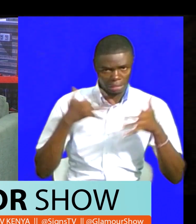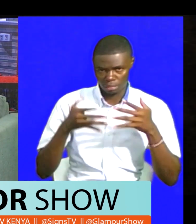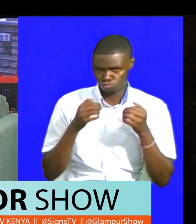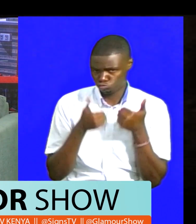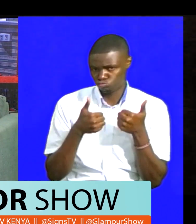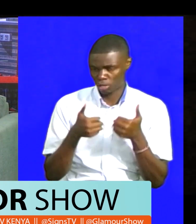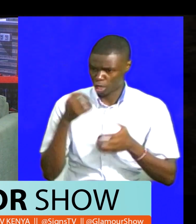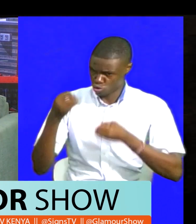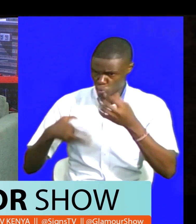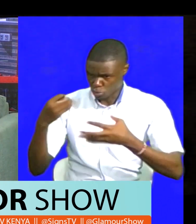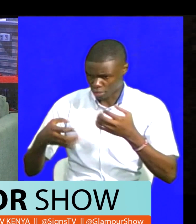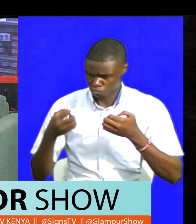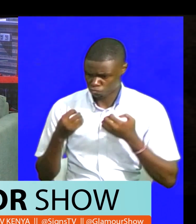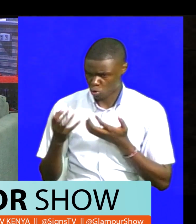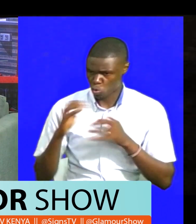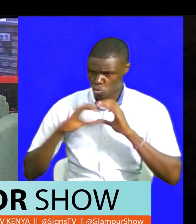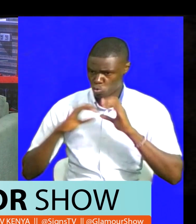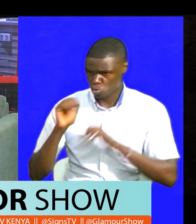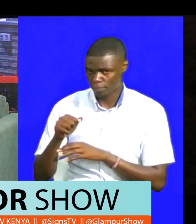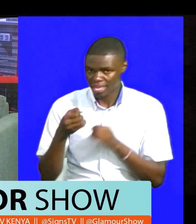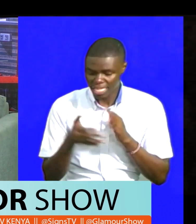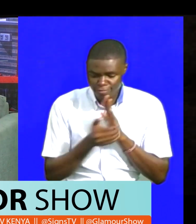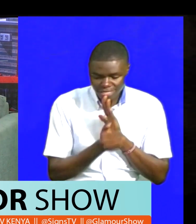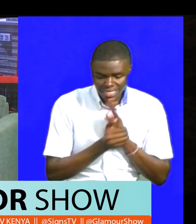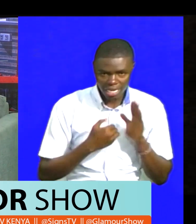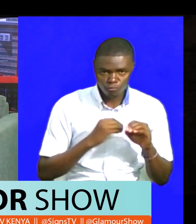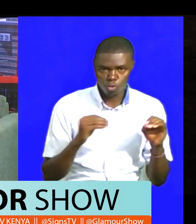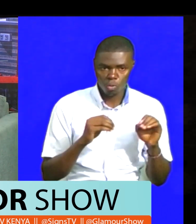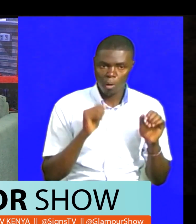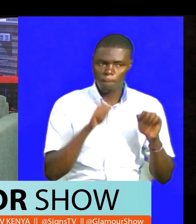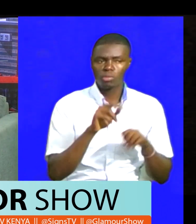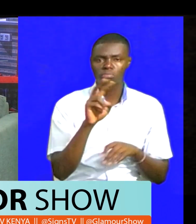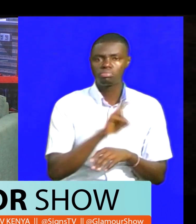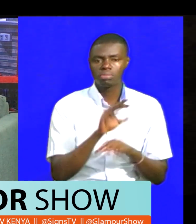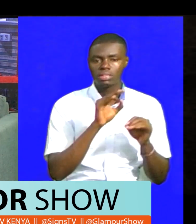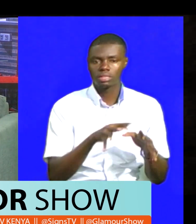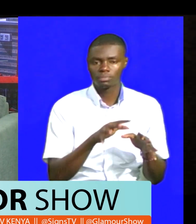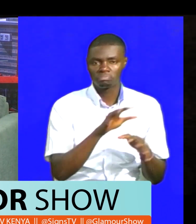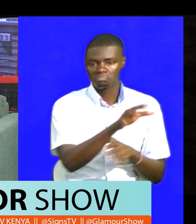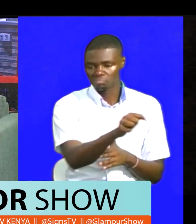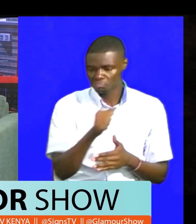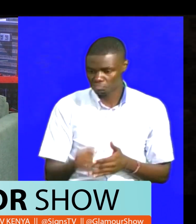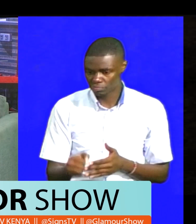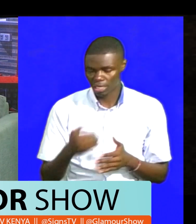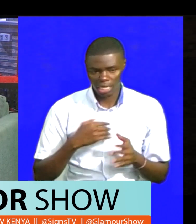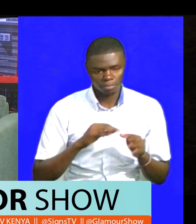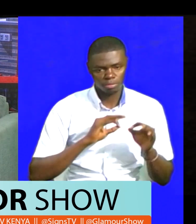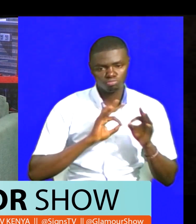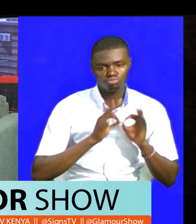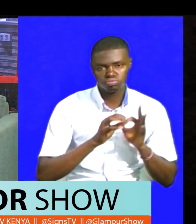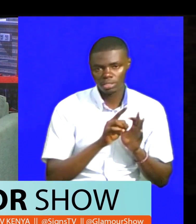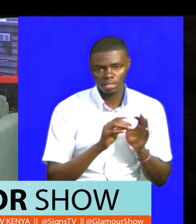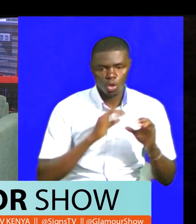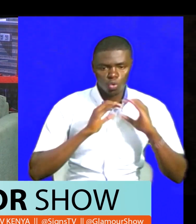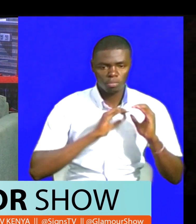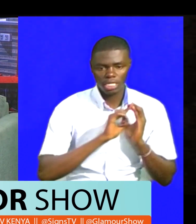rather, if you don't have the skills, you can go to the interpreter, and then you try talk to them and normally how I'm